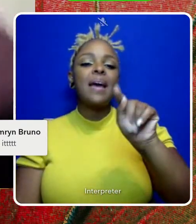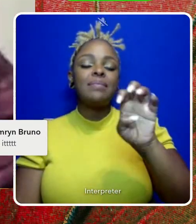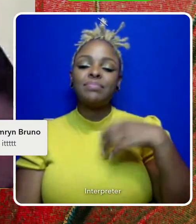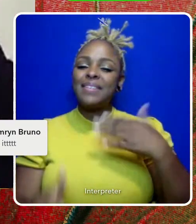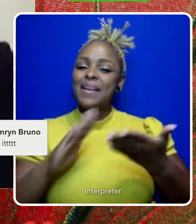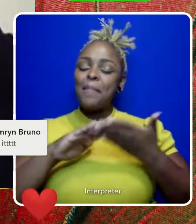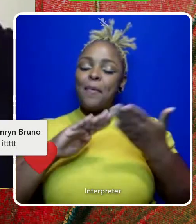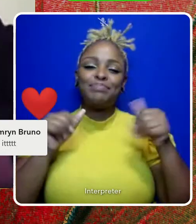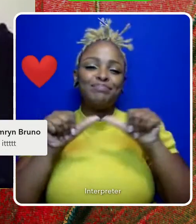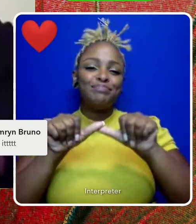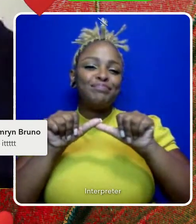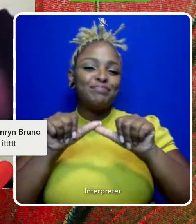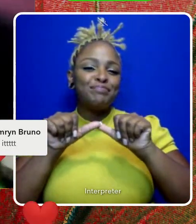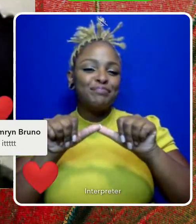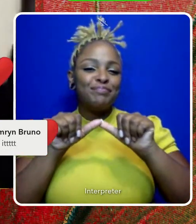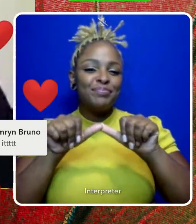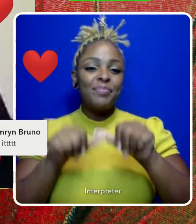is amazing.